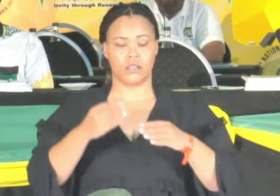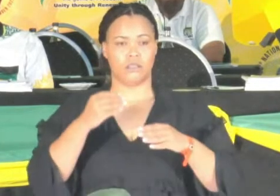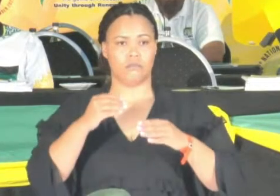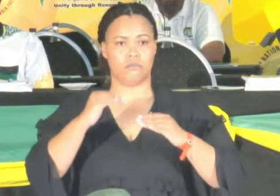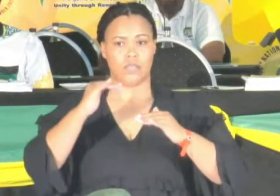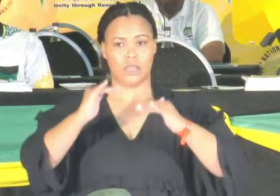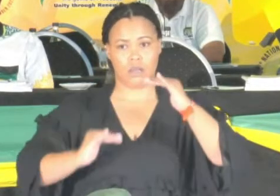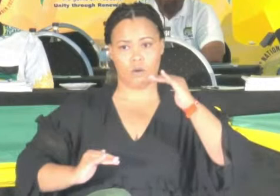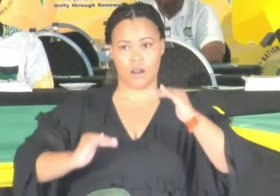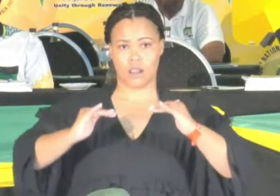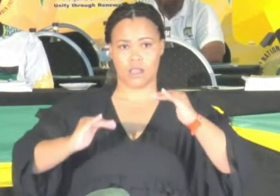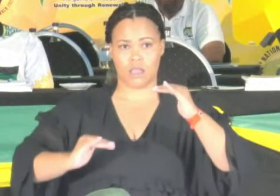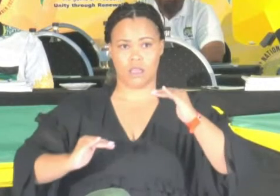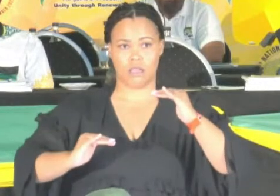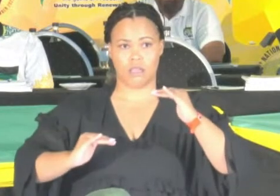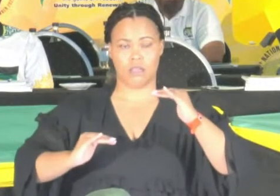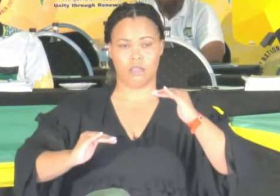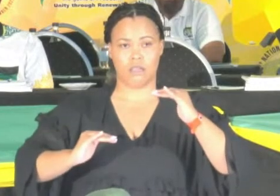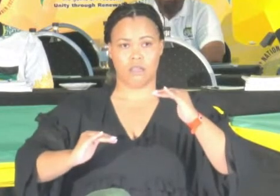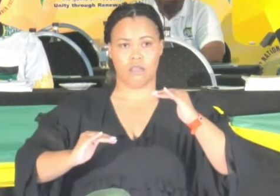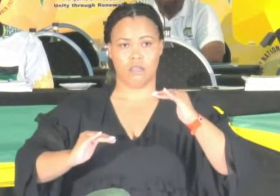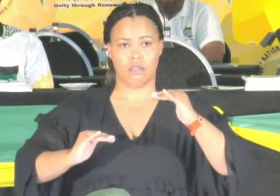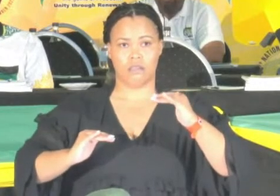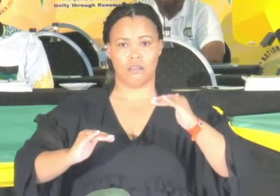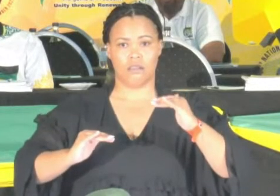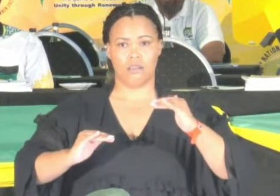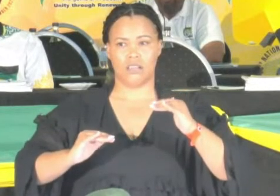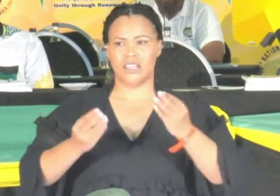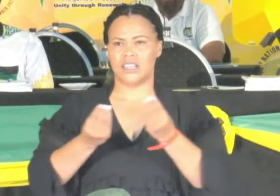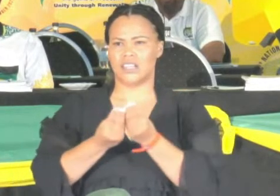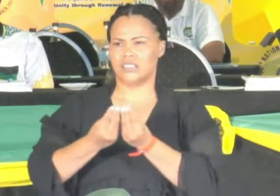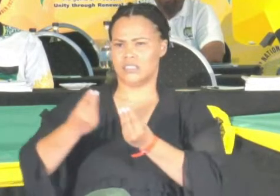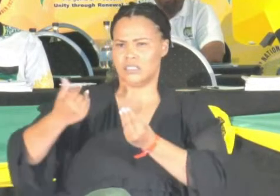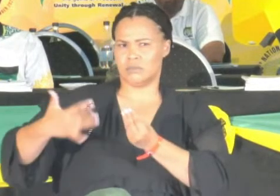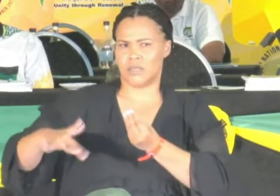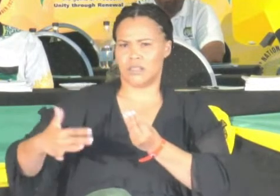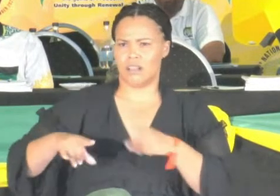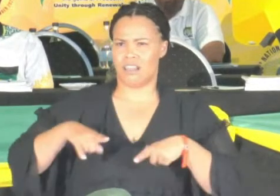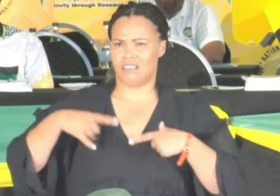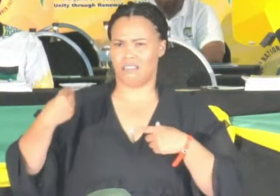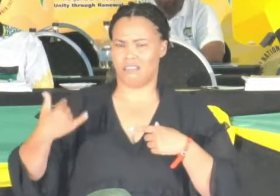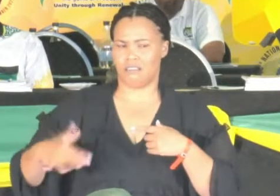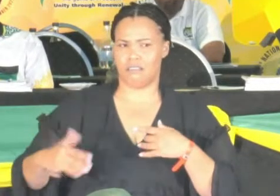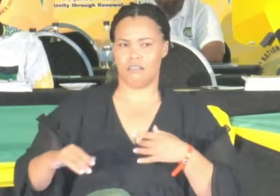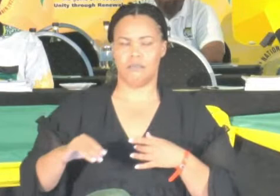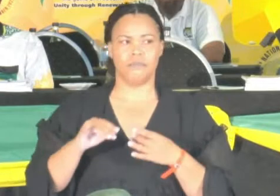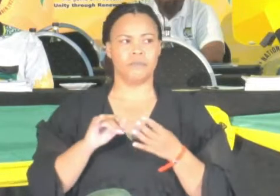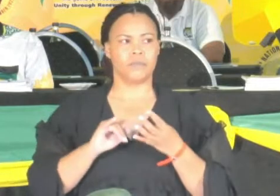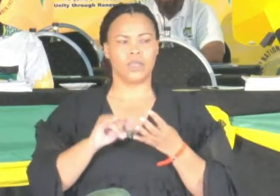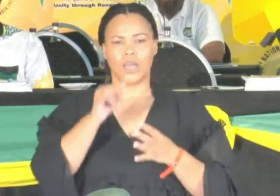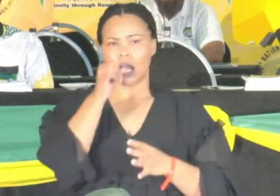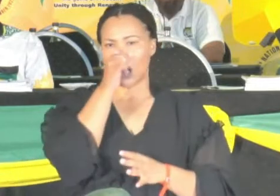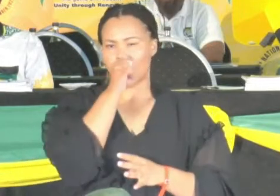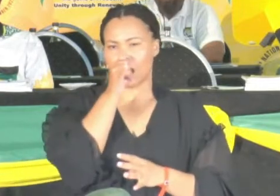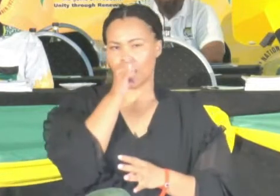inequality, the rising costs of living, the crime that